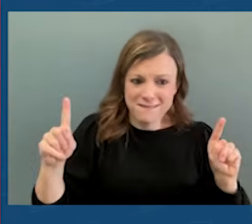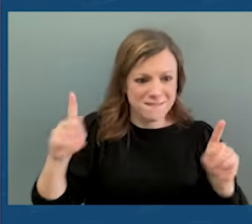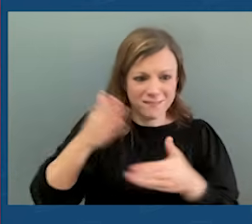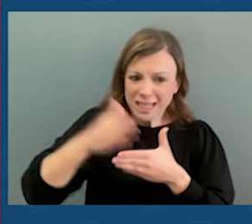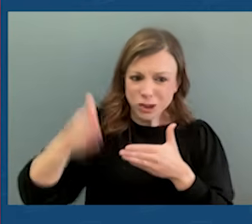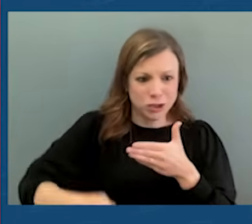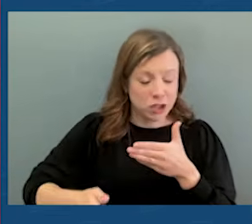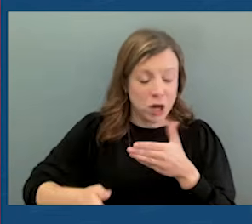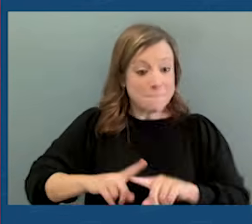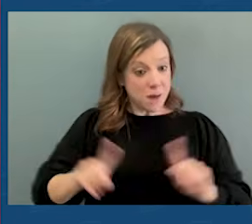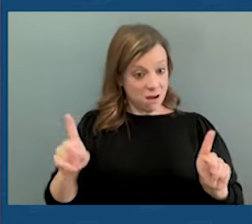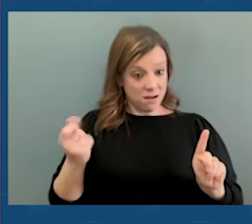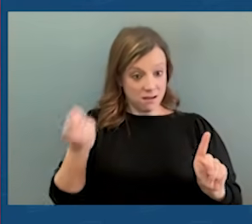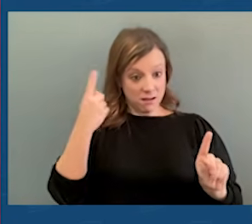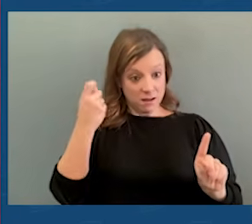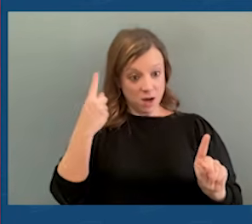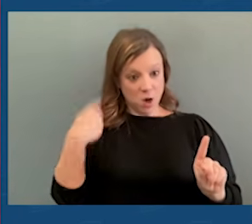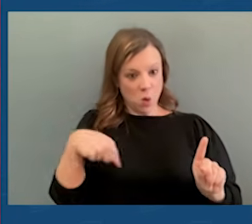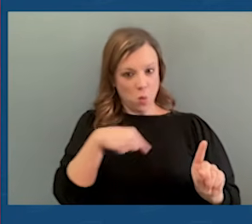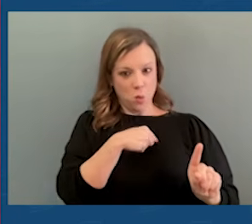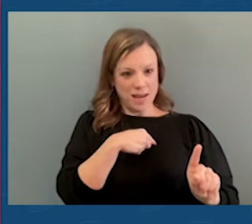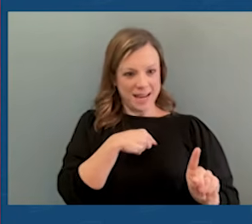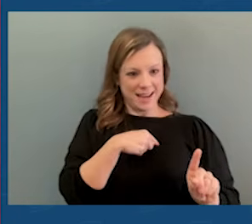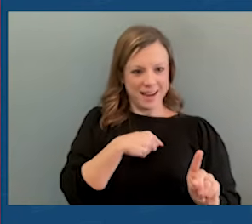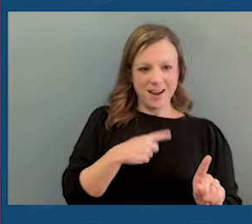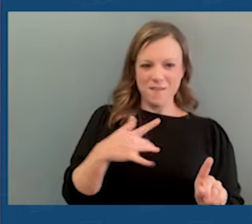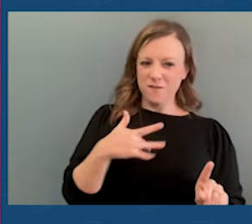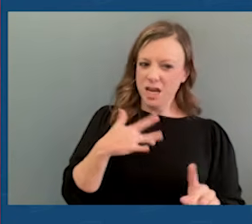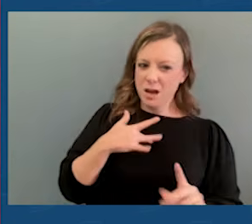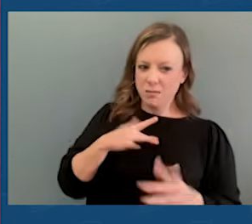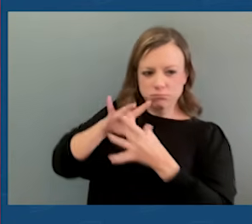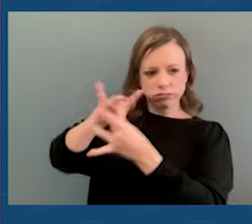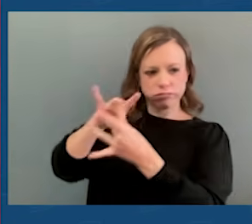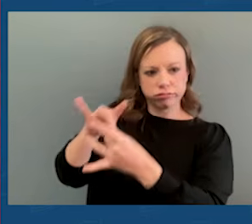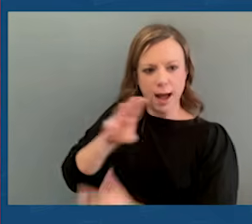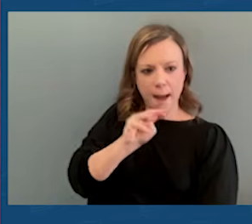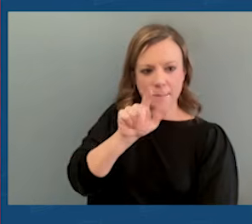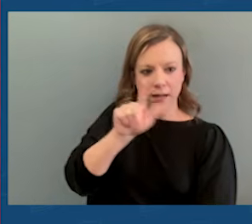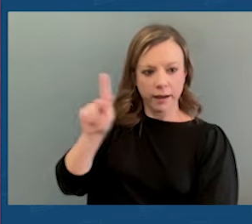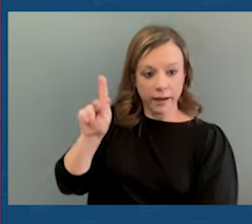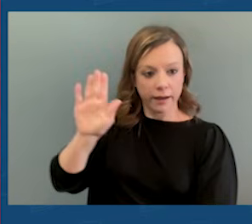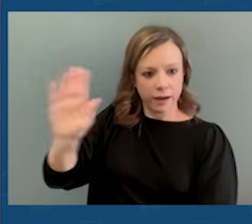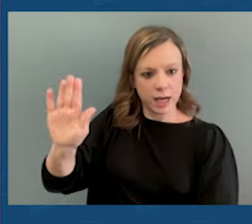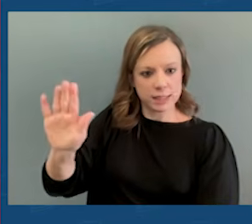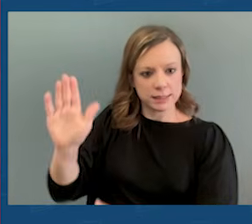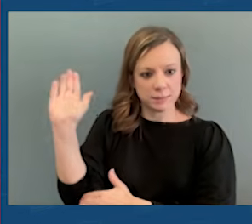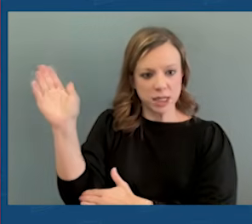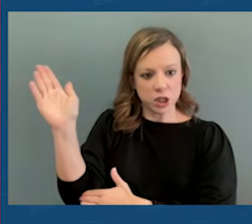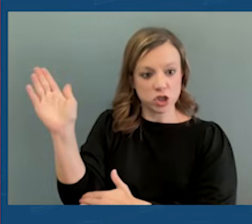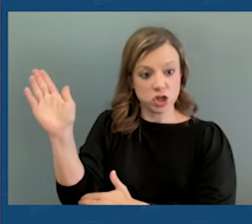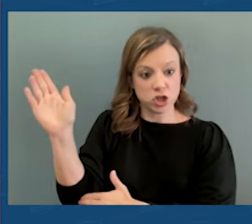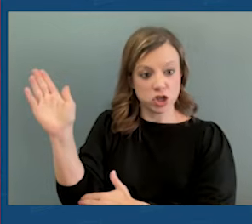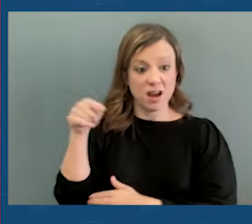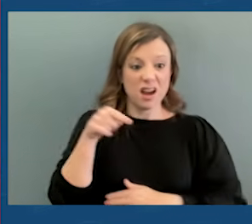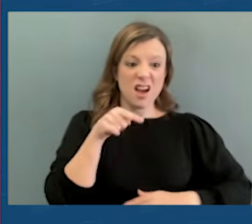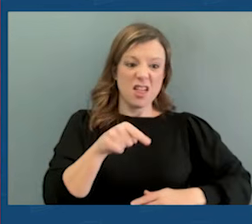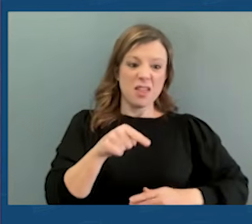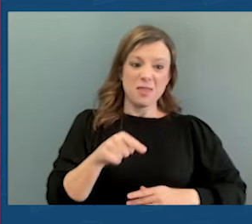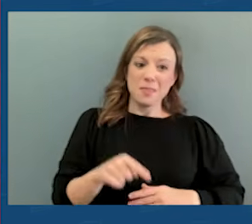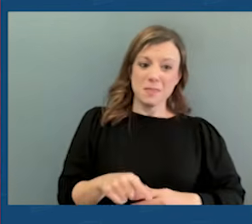And yet, we take comfort in Dr. King's words again. The arc of the moral universe is